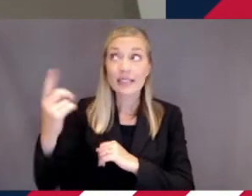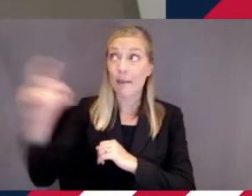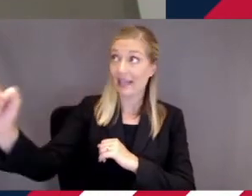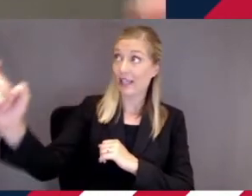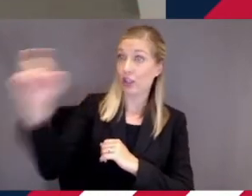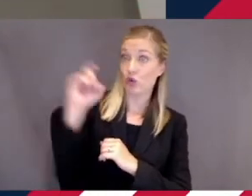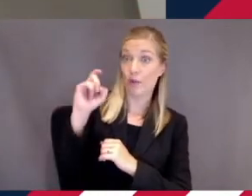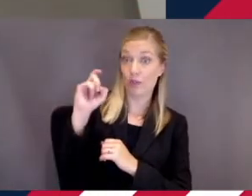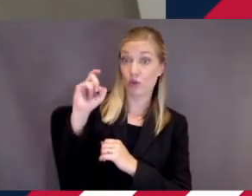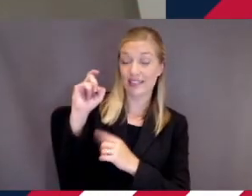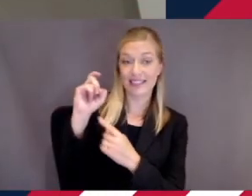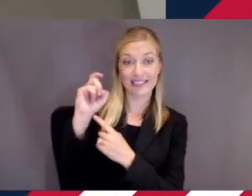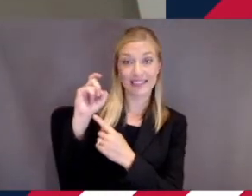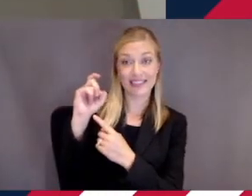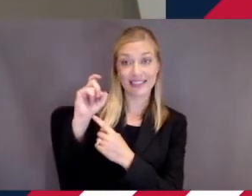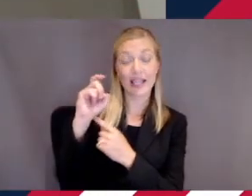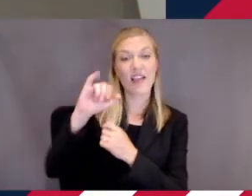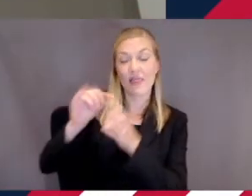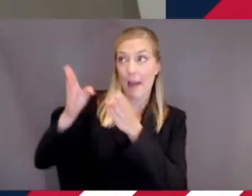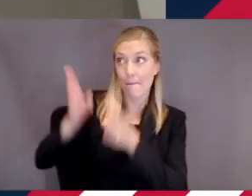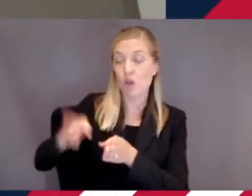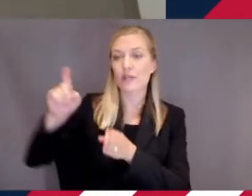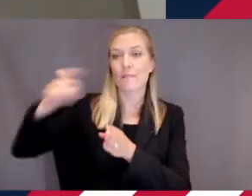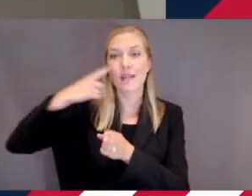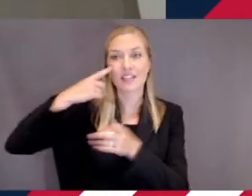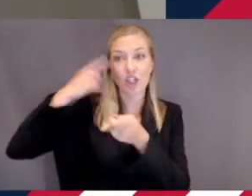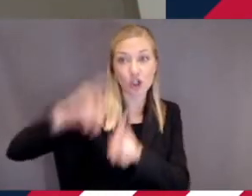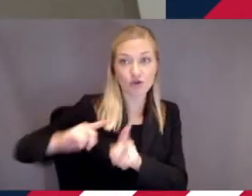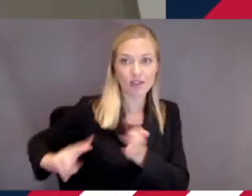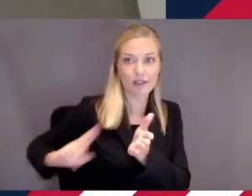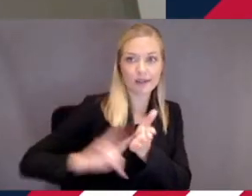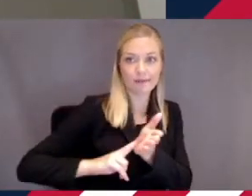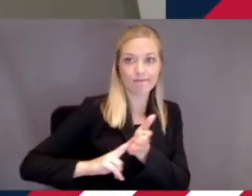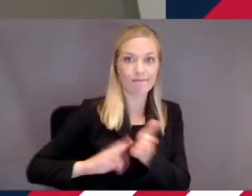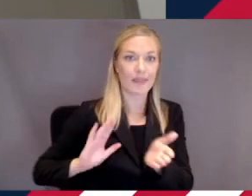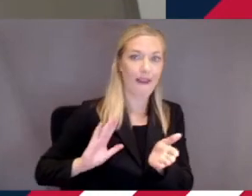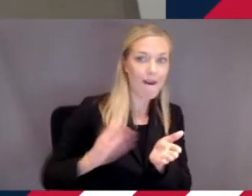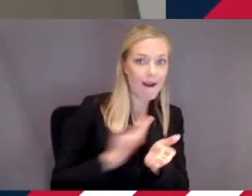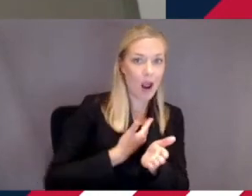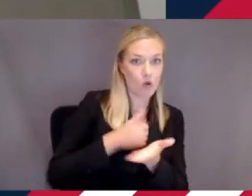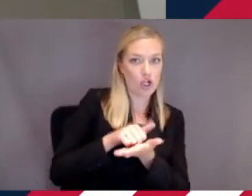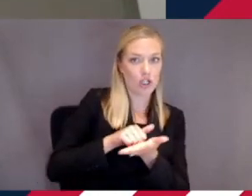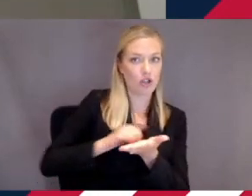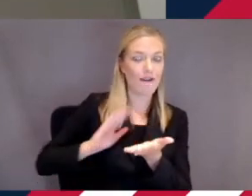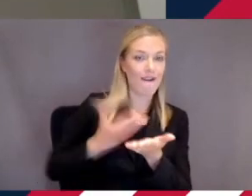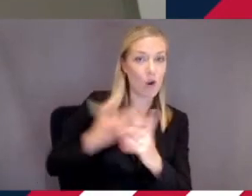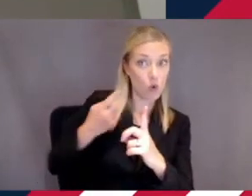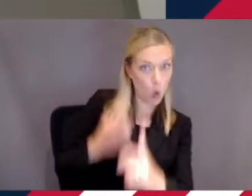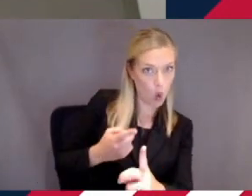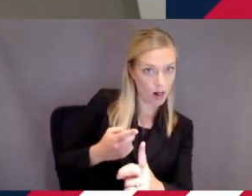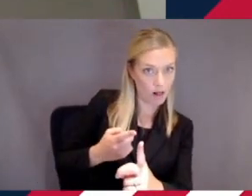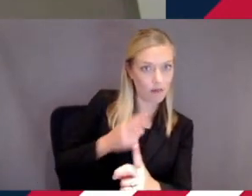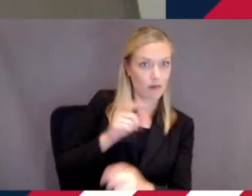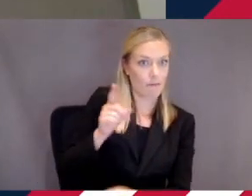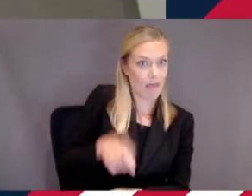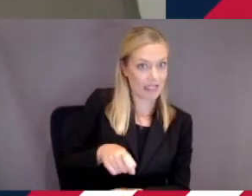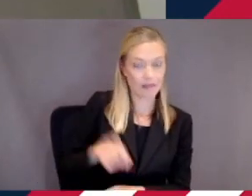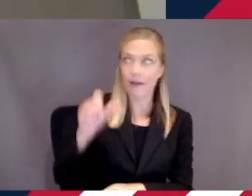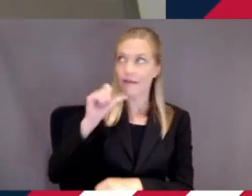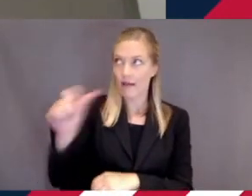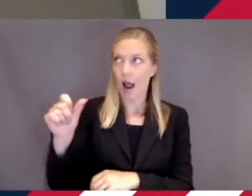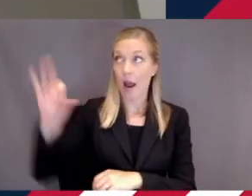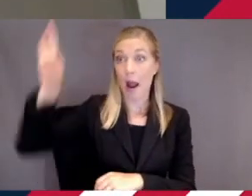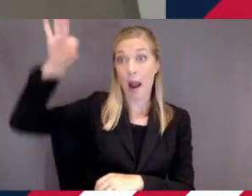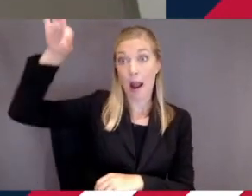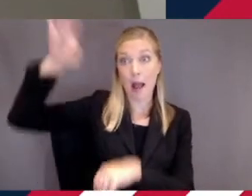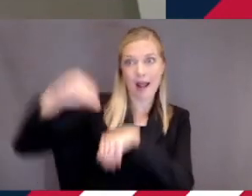signing on to our agenda, not influencing it. But this committee at this time is not the place to litigate these issues.